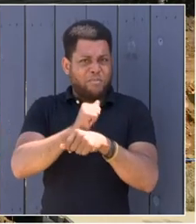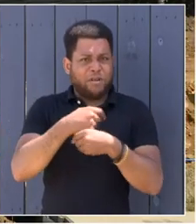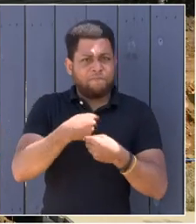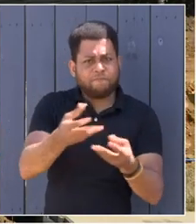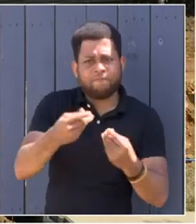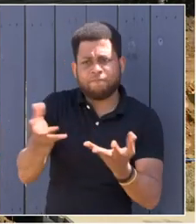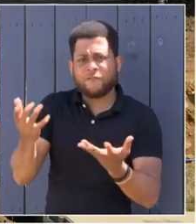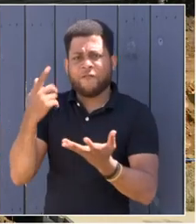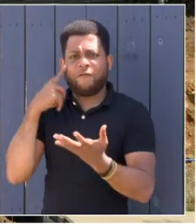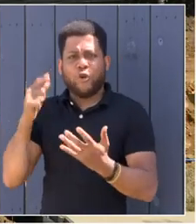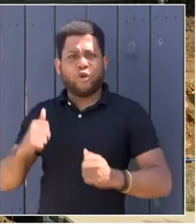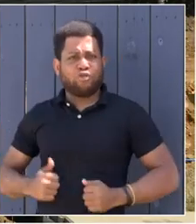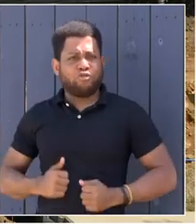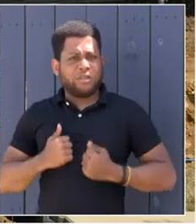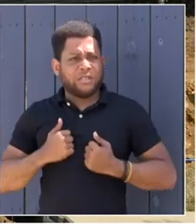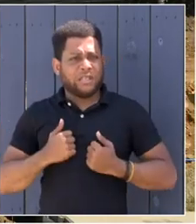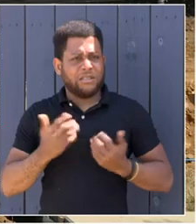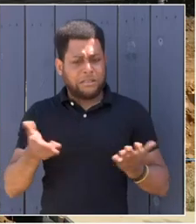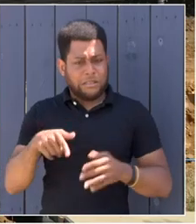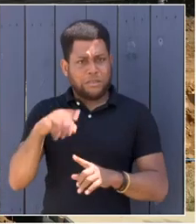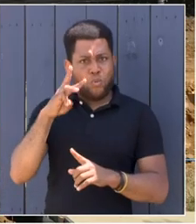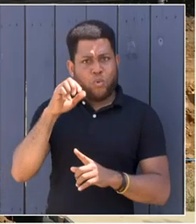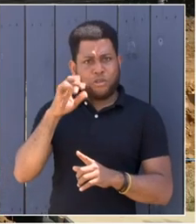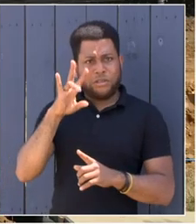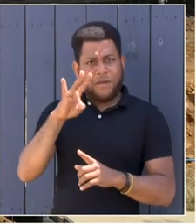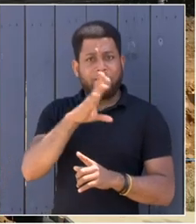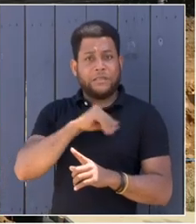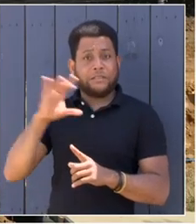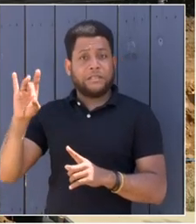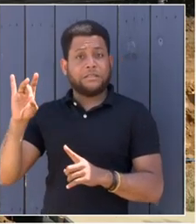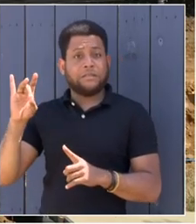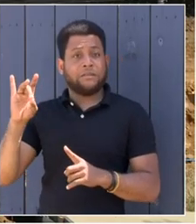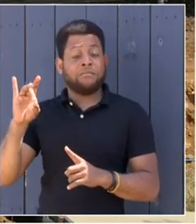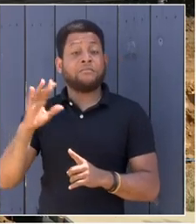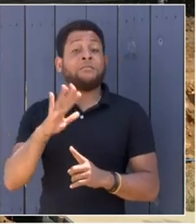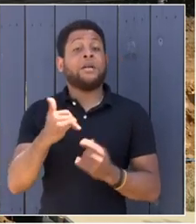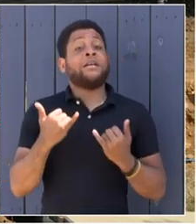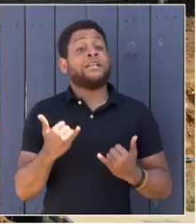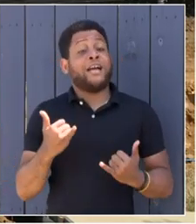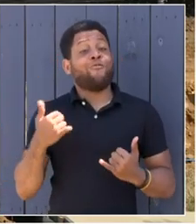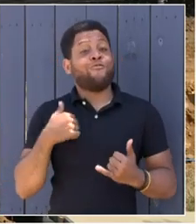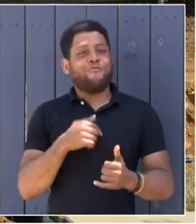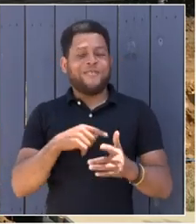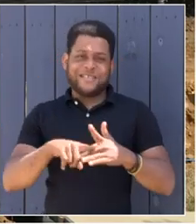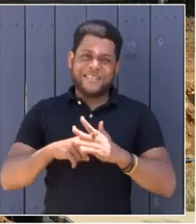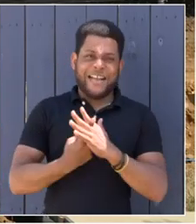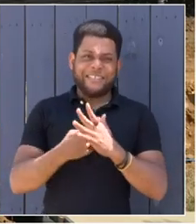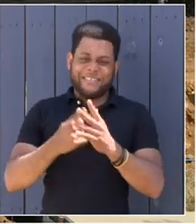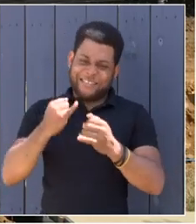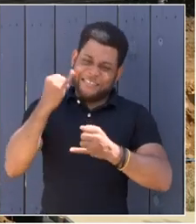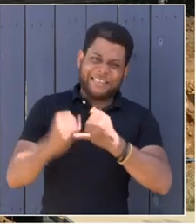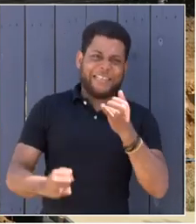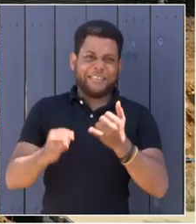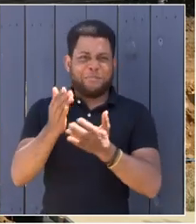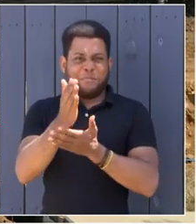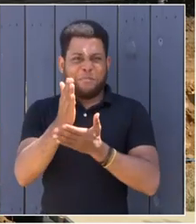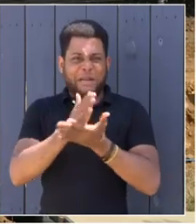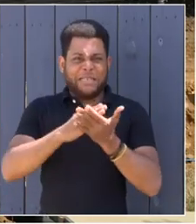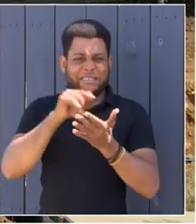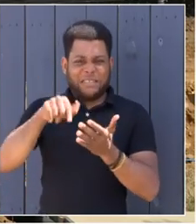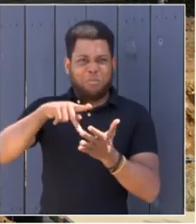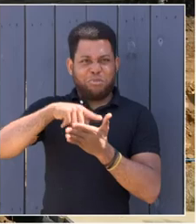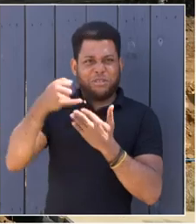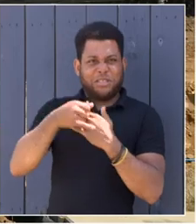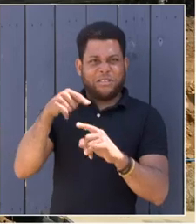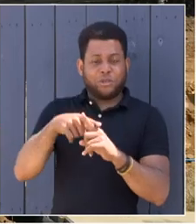8. Today, we officially launched the last phase of the project, 126 for-sale townhouses, an all-affordable senior